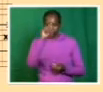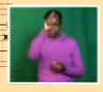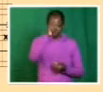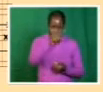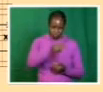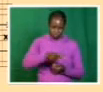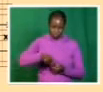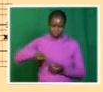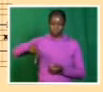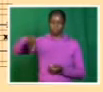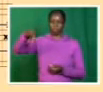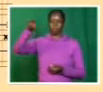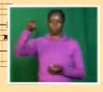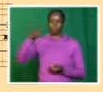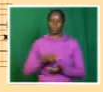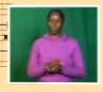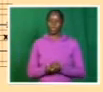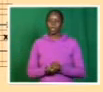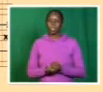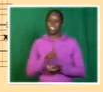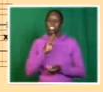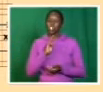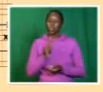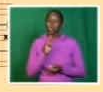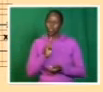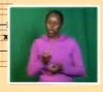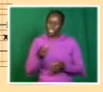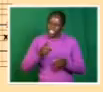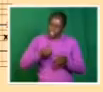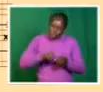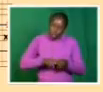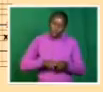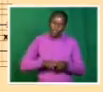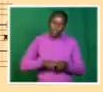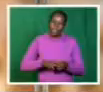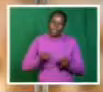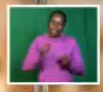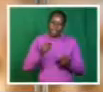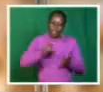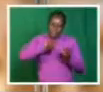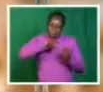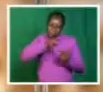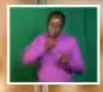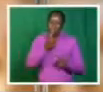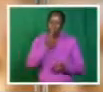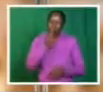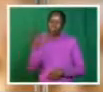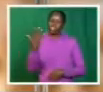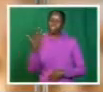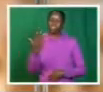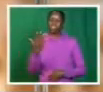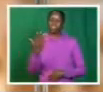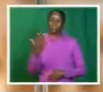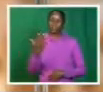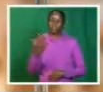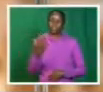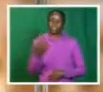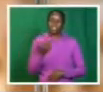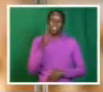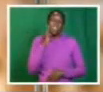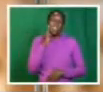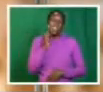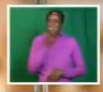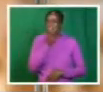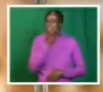curve. Make sure you join those points using your free hand and make a nice